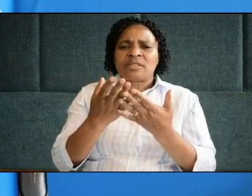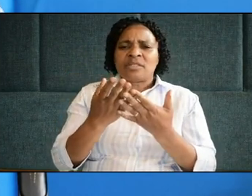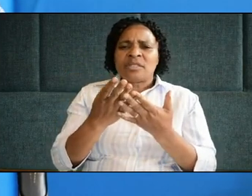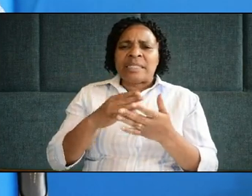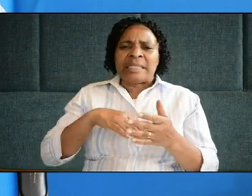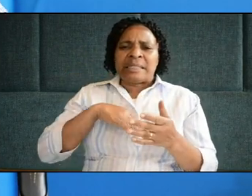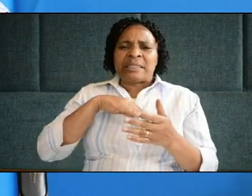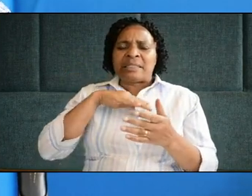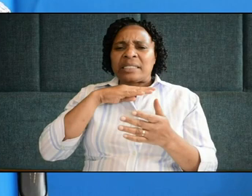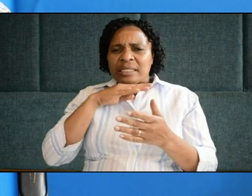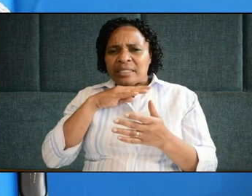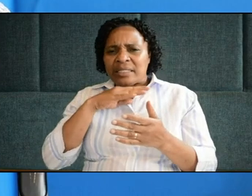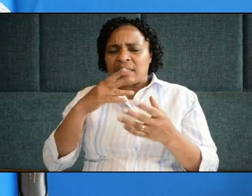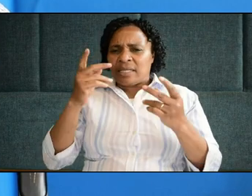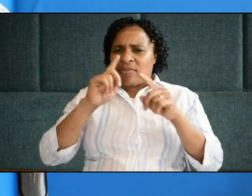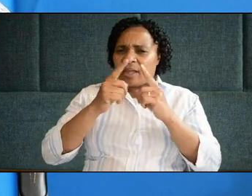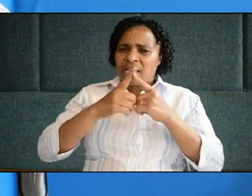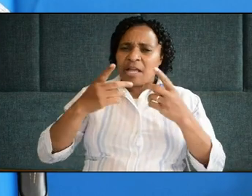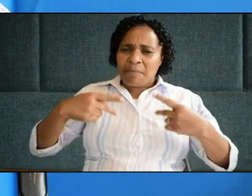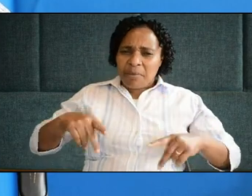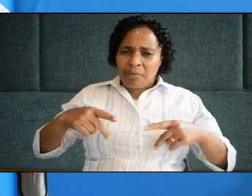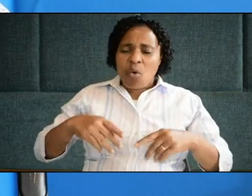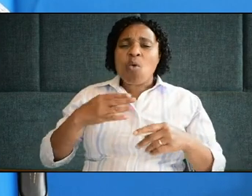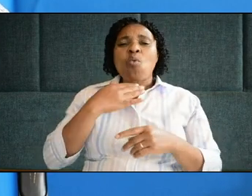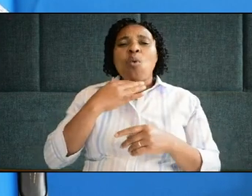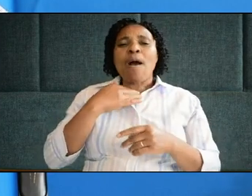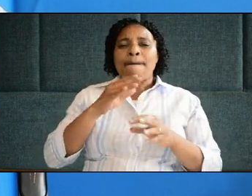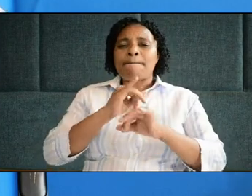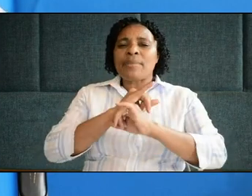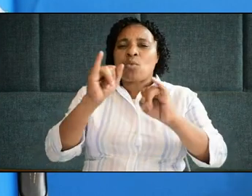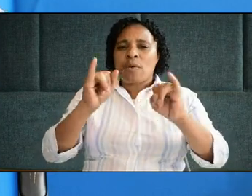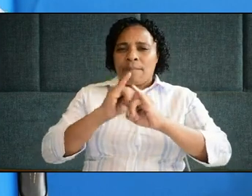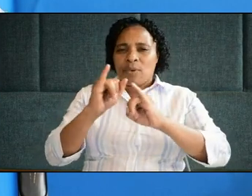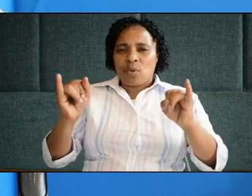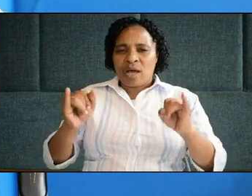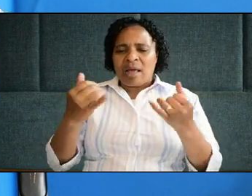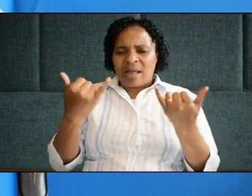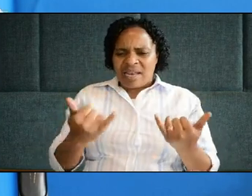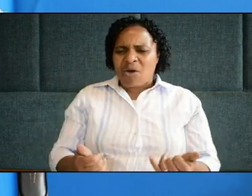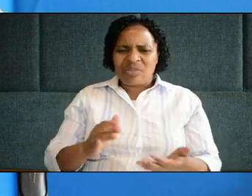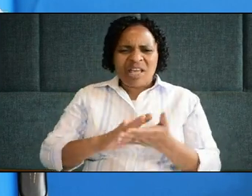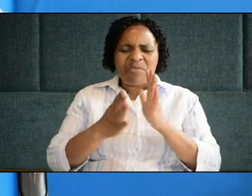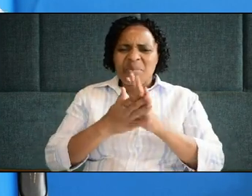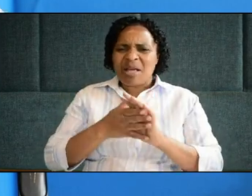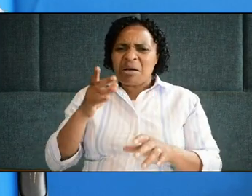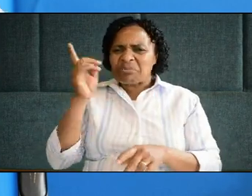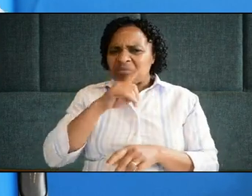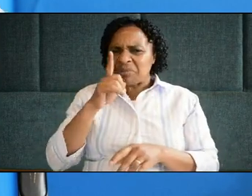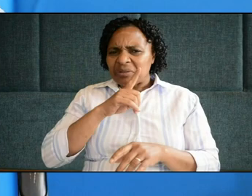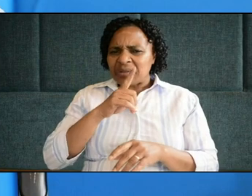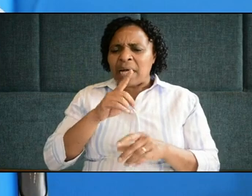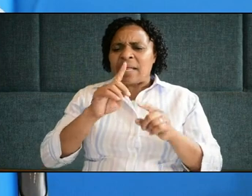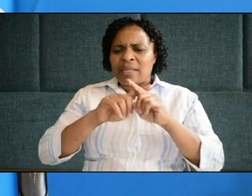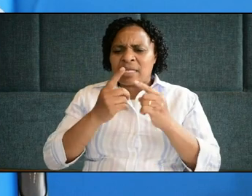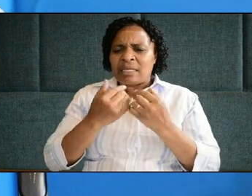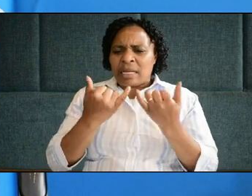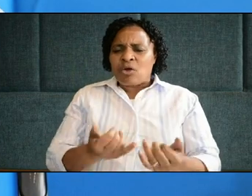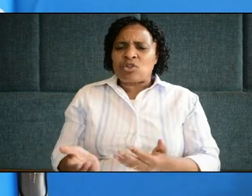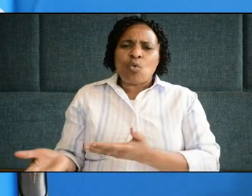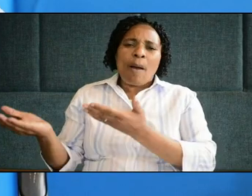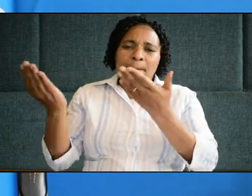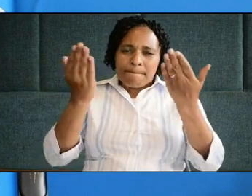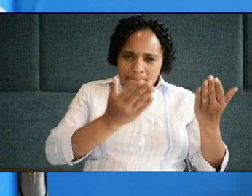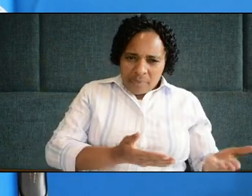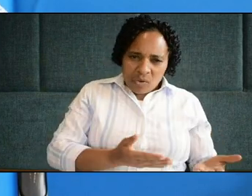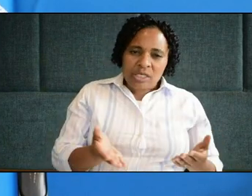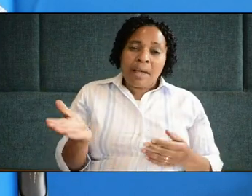and the people, it's like they were pure, now they're impure, now they need to be brought back to